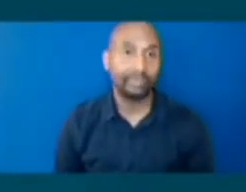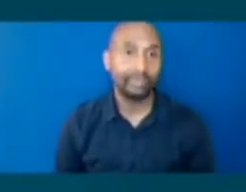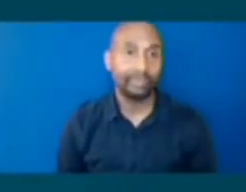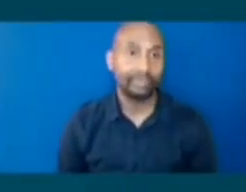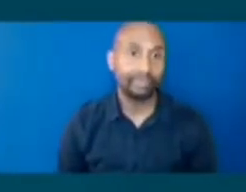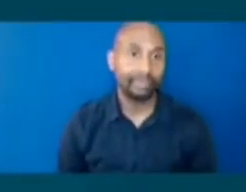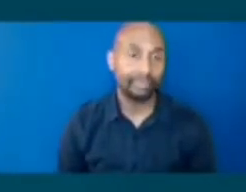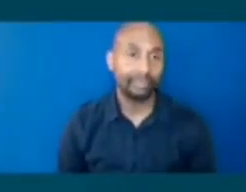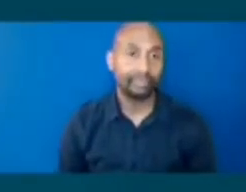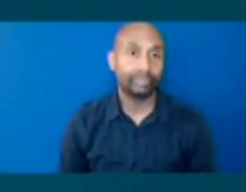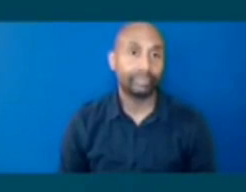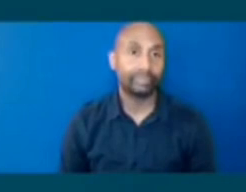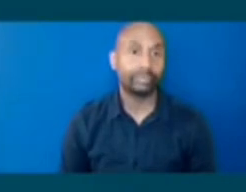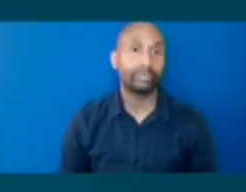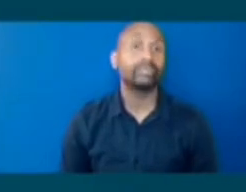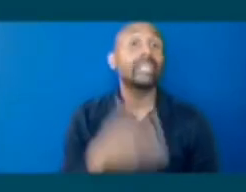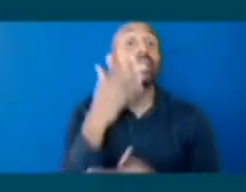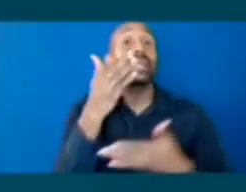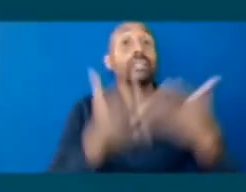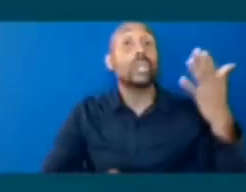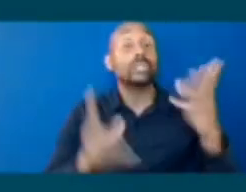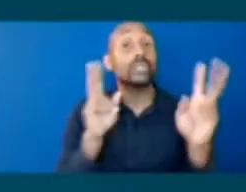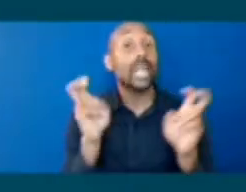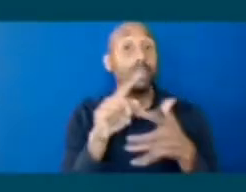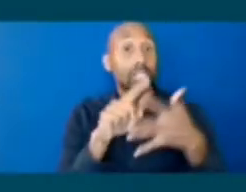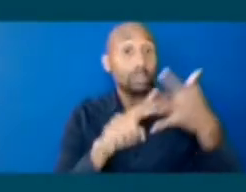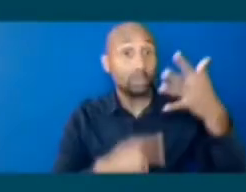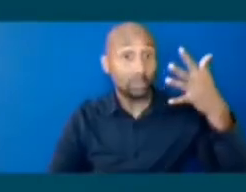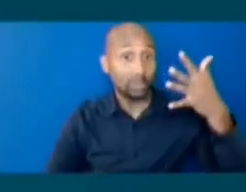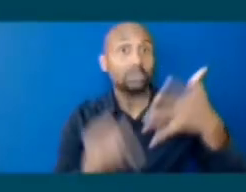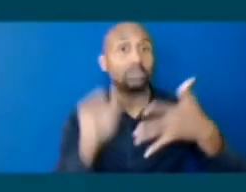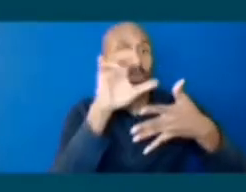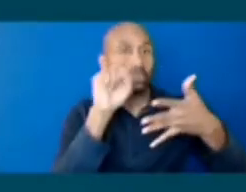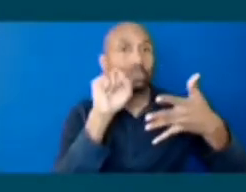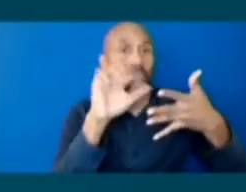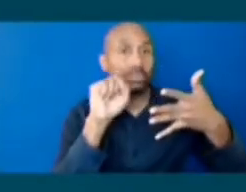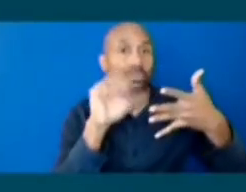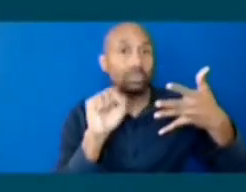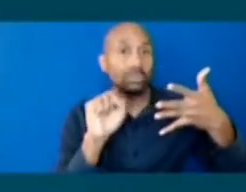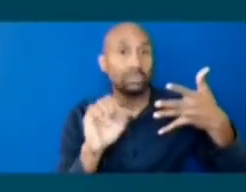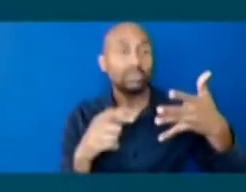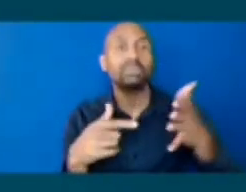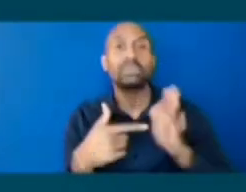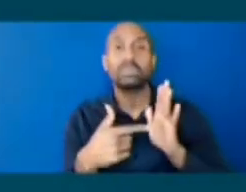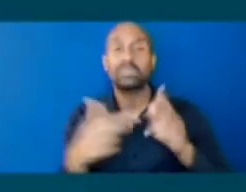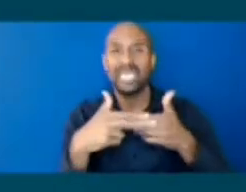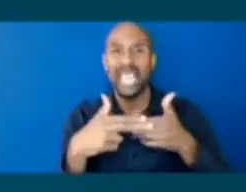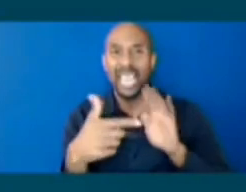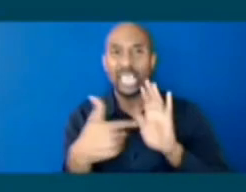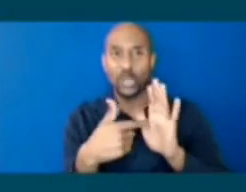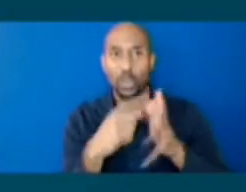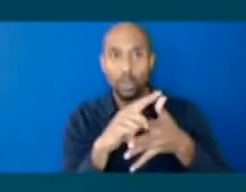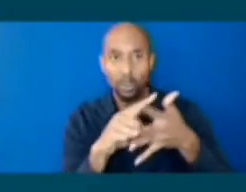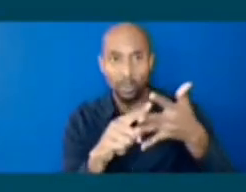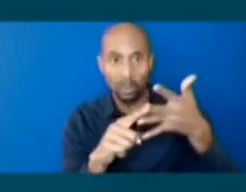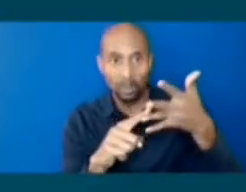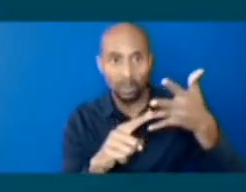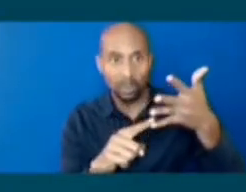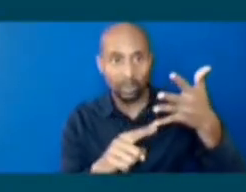The topics I will cover in my presentation include budget considerations, county funding to CMS, CMS enrollment, local per pupil